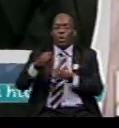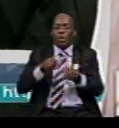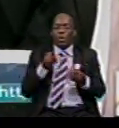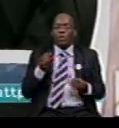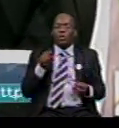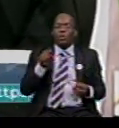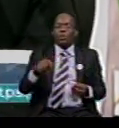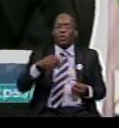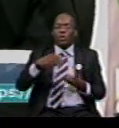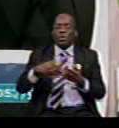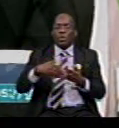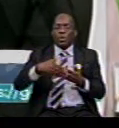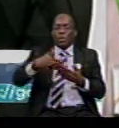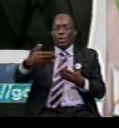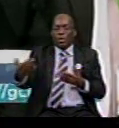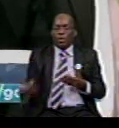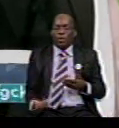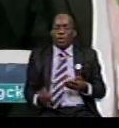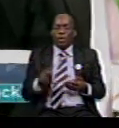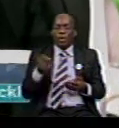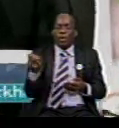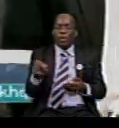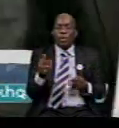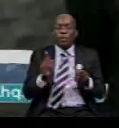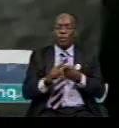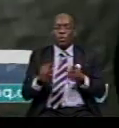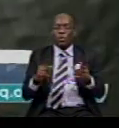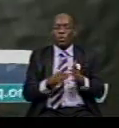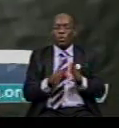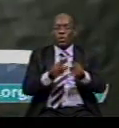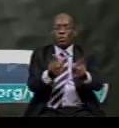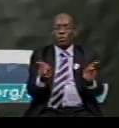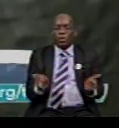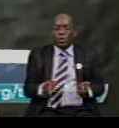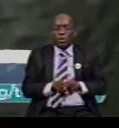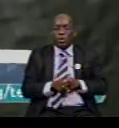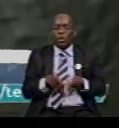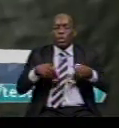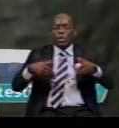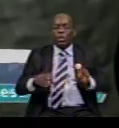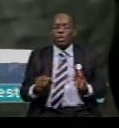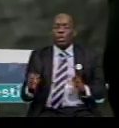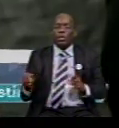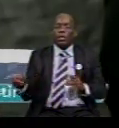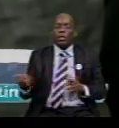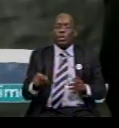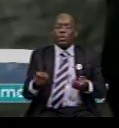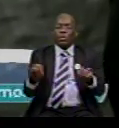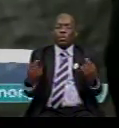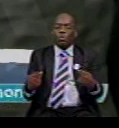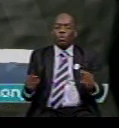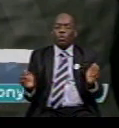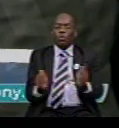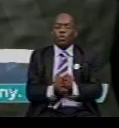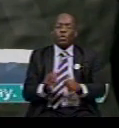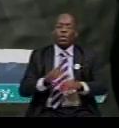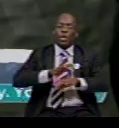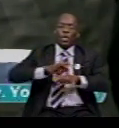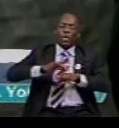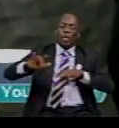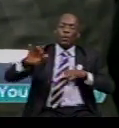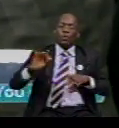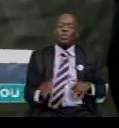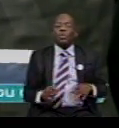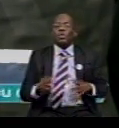them come with their empty vessels. The Lord shall fill them to overflowing in Jesus' name. We should also